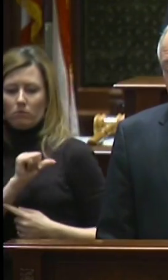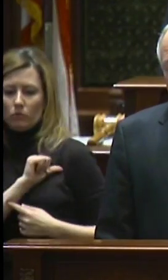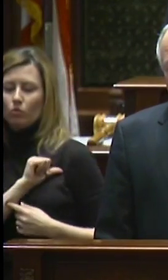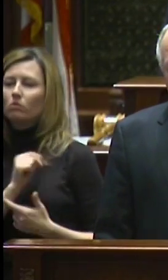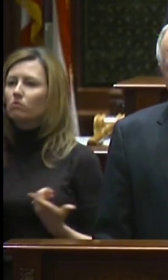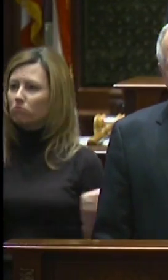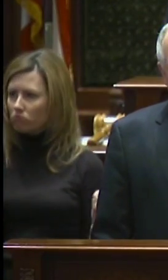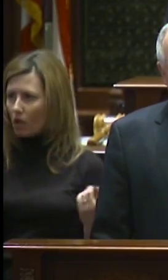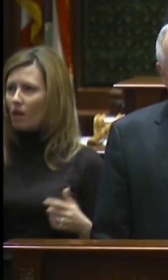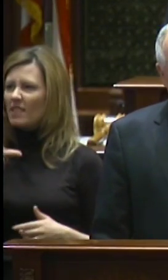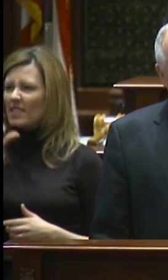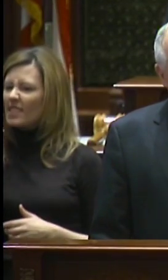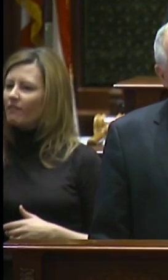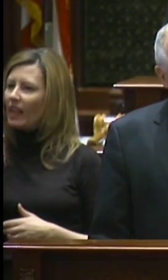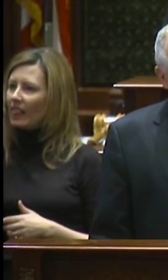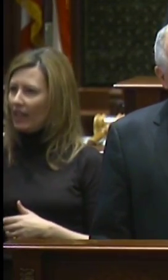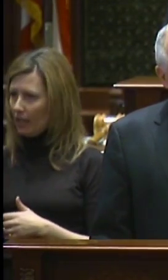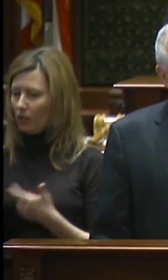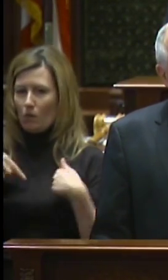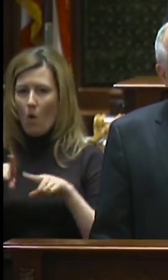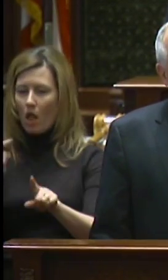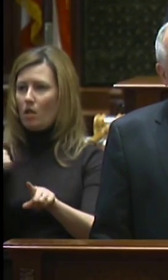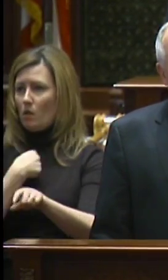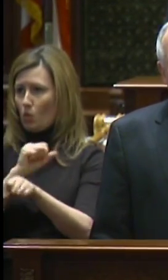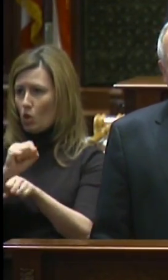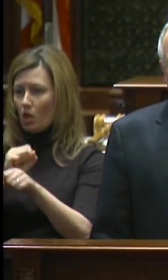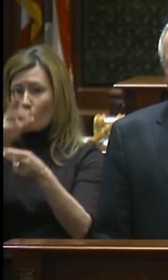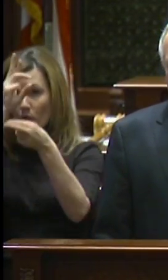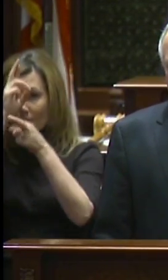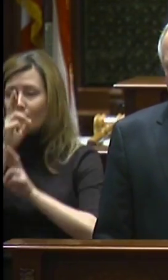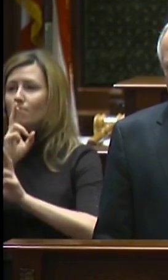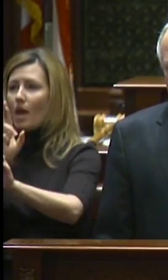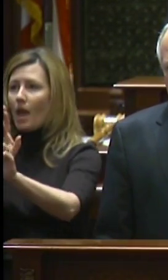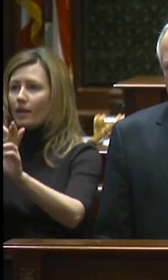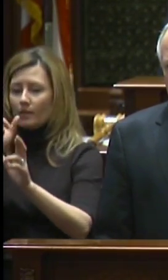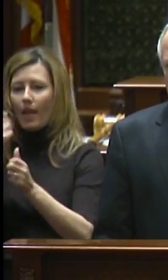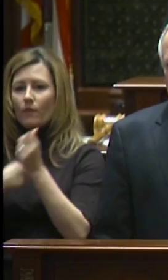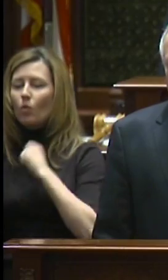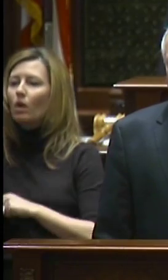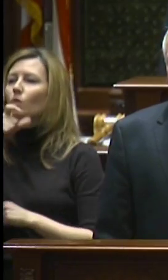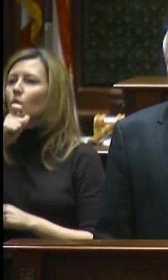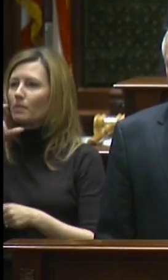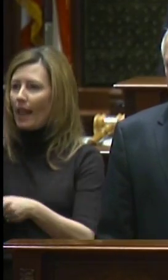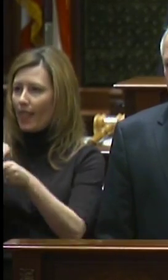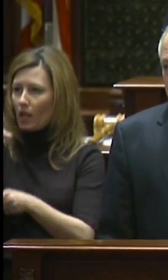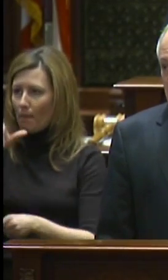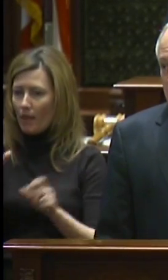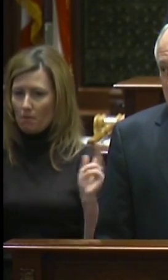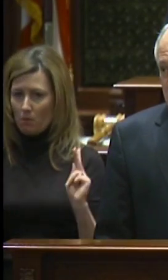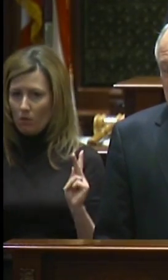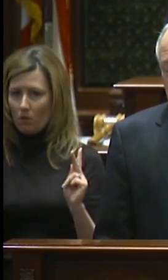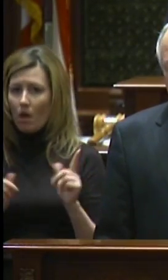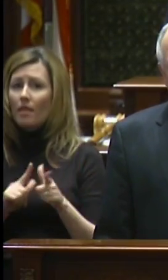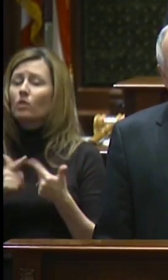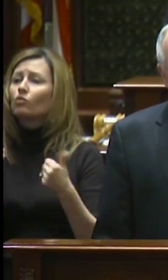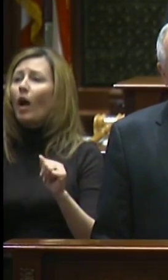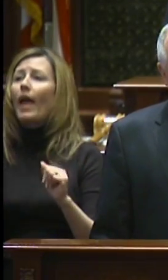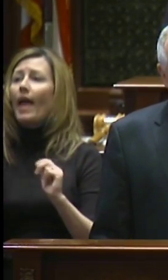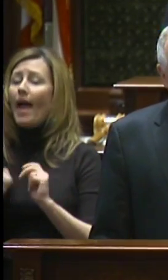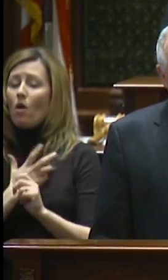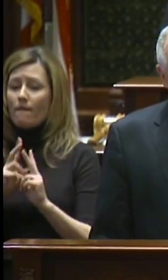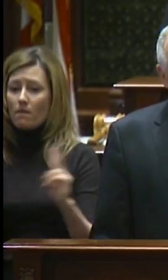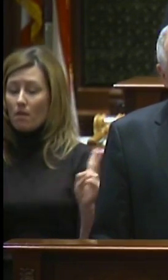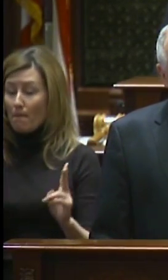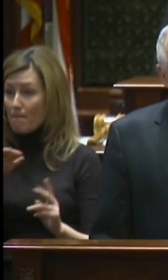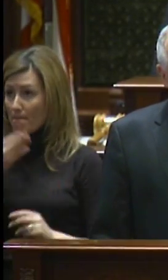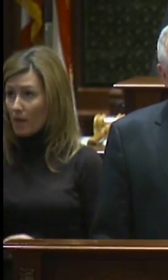civility in the course of our work, that we respect all of those who are elected by the people, and that we try our very best to work